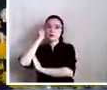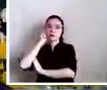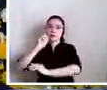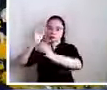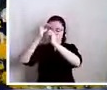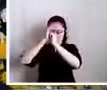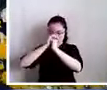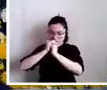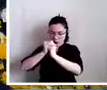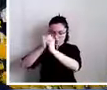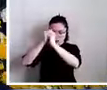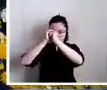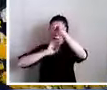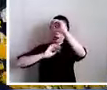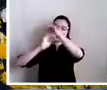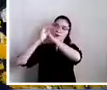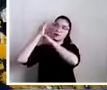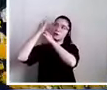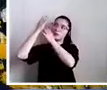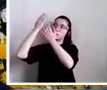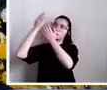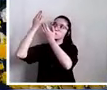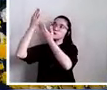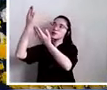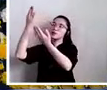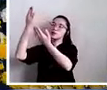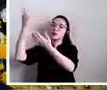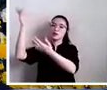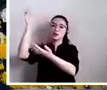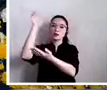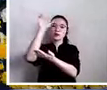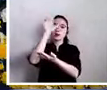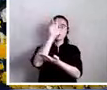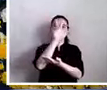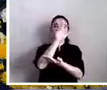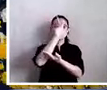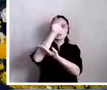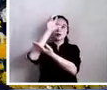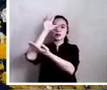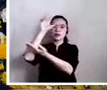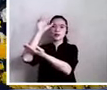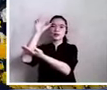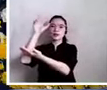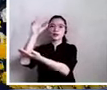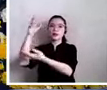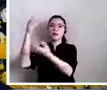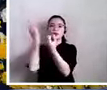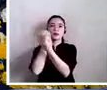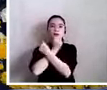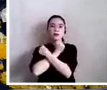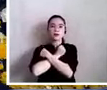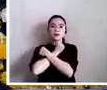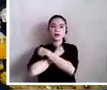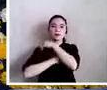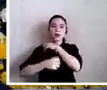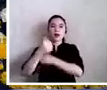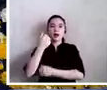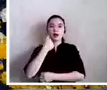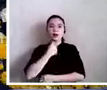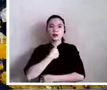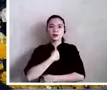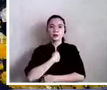simbahon ka gayon. Santo ninyo, mako.